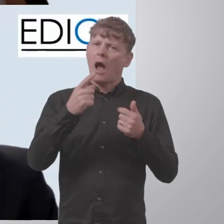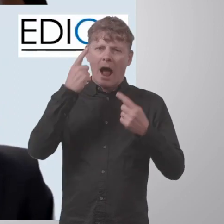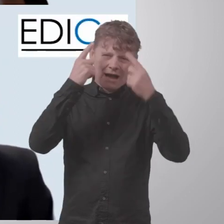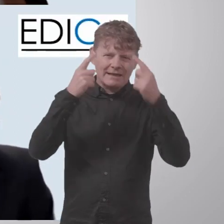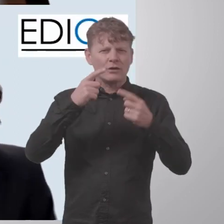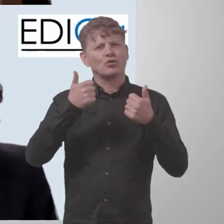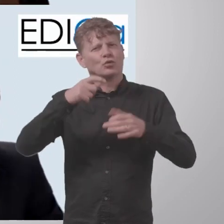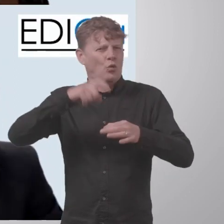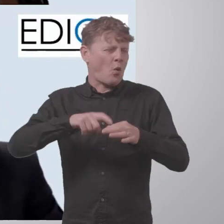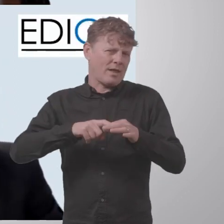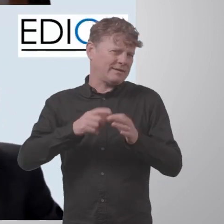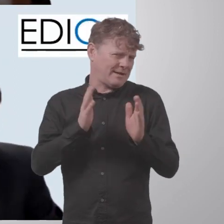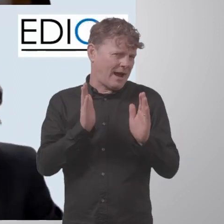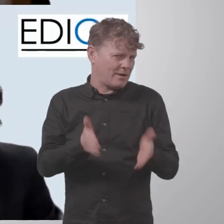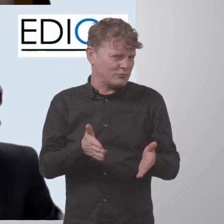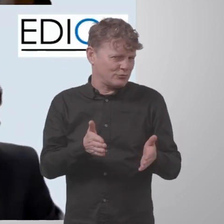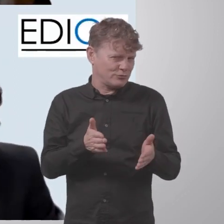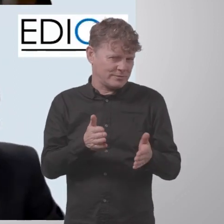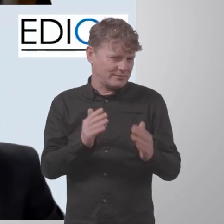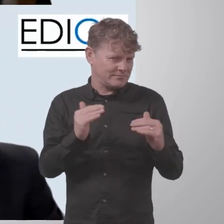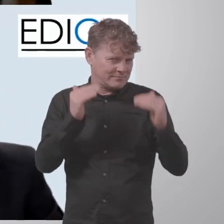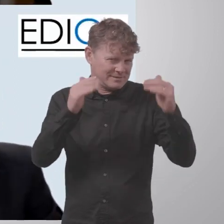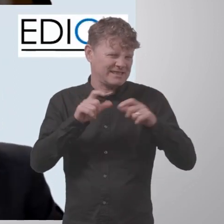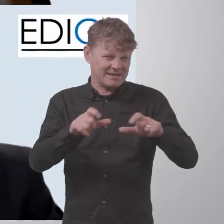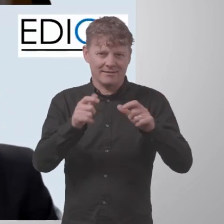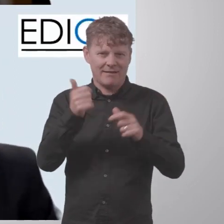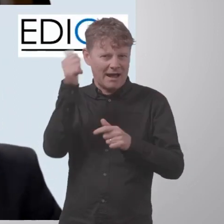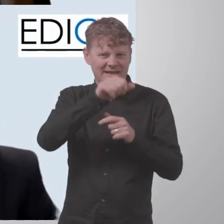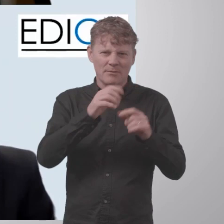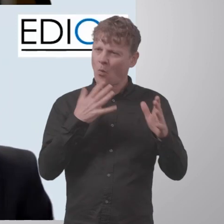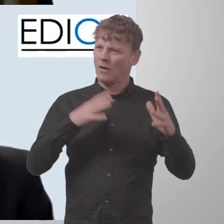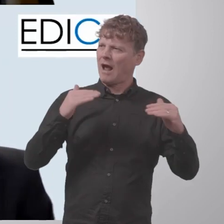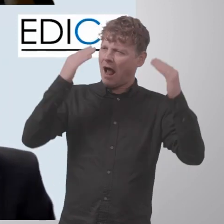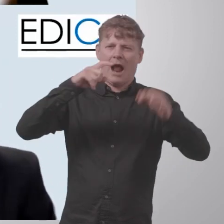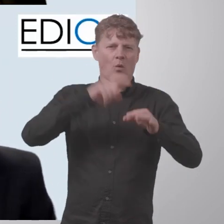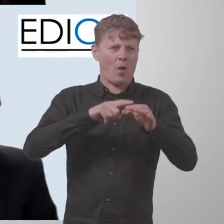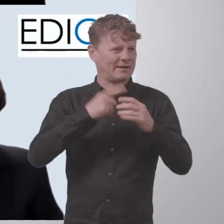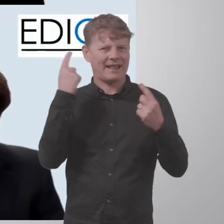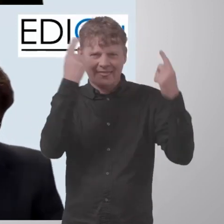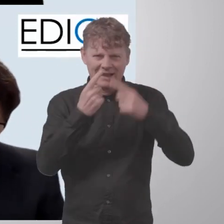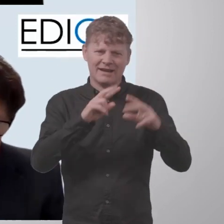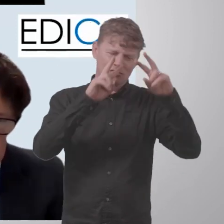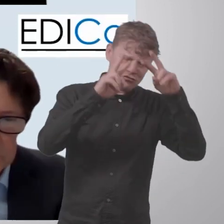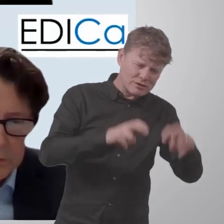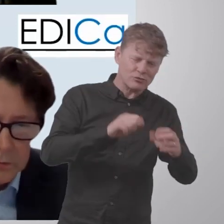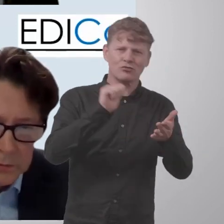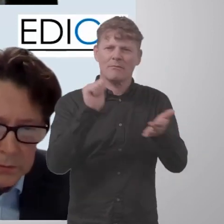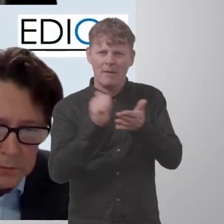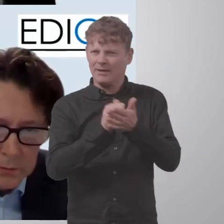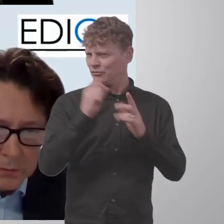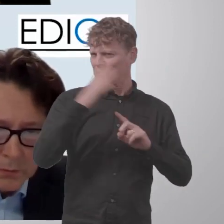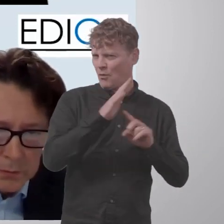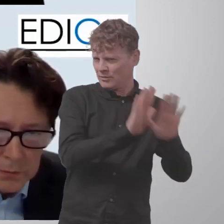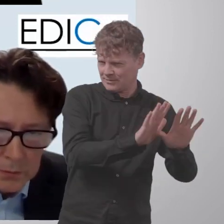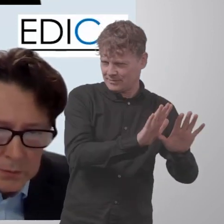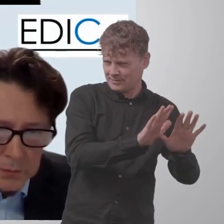And so you want high quality thinking to be published and high quality research to be done. But secondly, that I